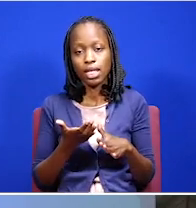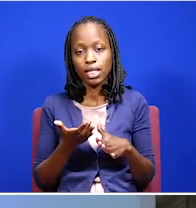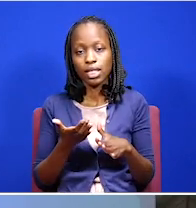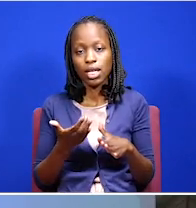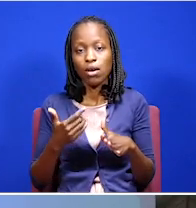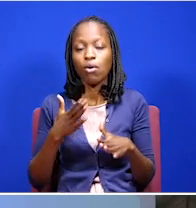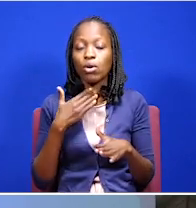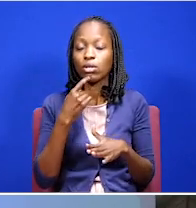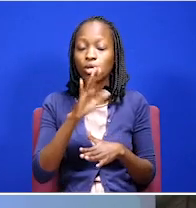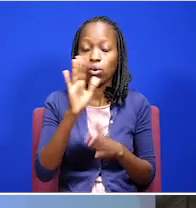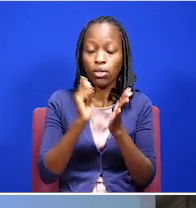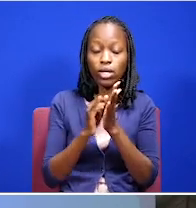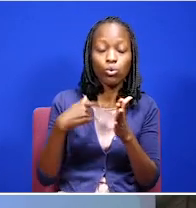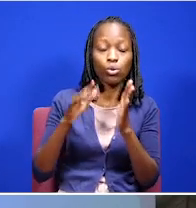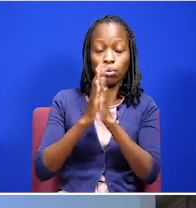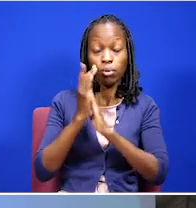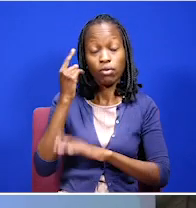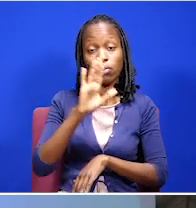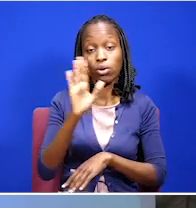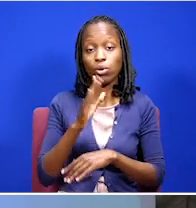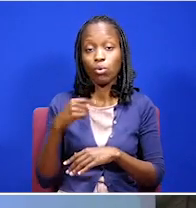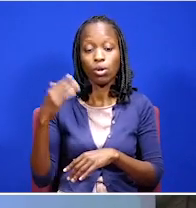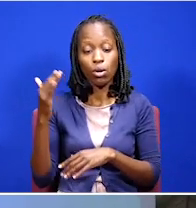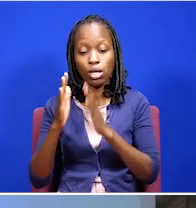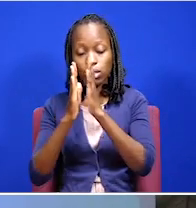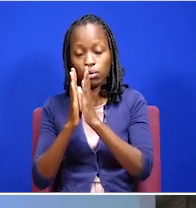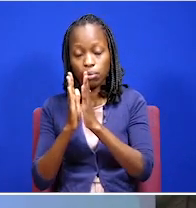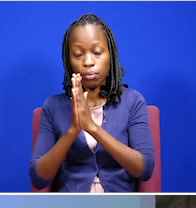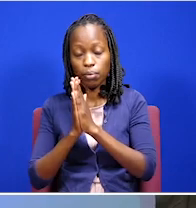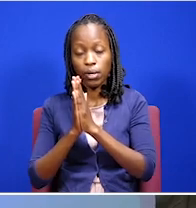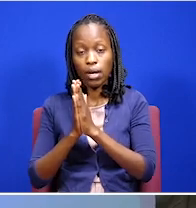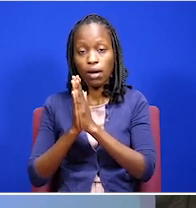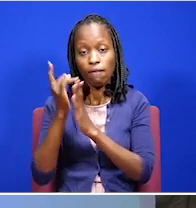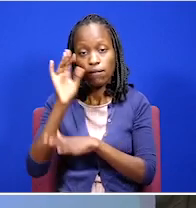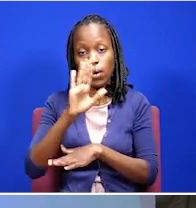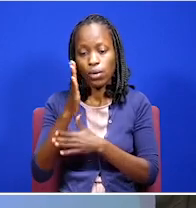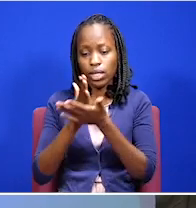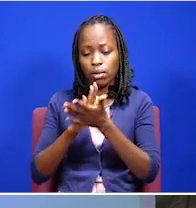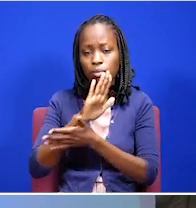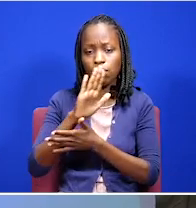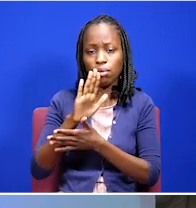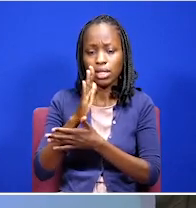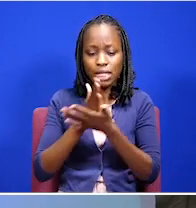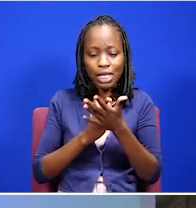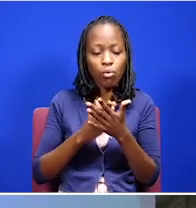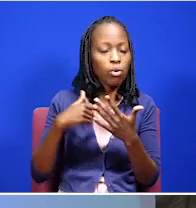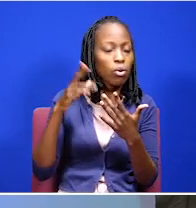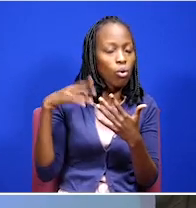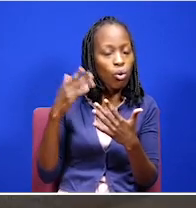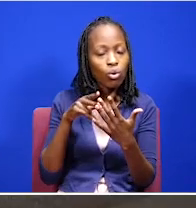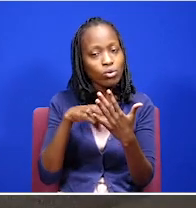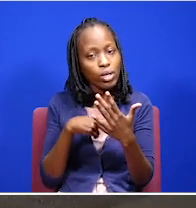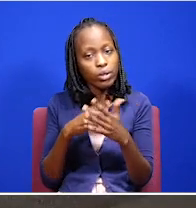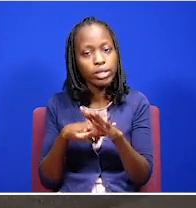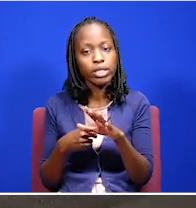do pray for you. We do bring your requests before the Lord. Some of them are mentioned here. A good number of them are mentioned here. And